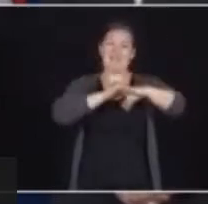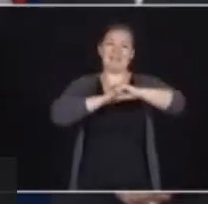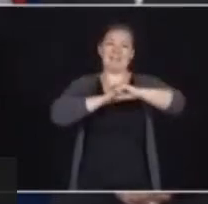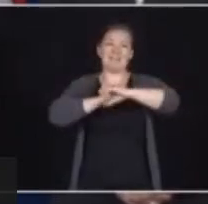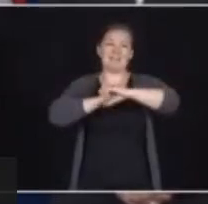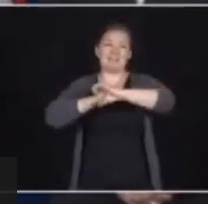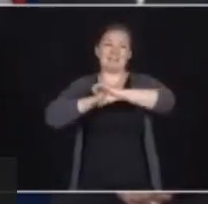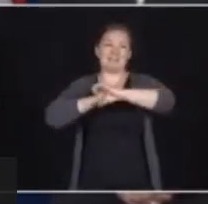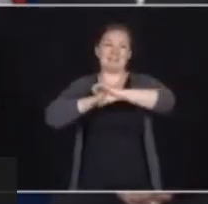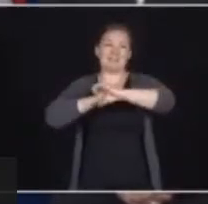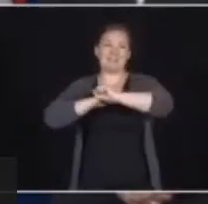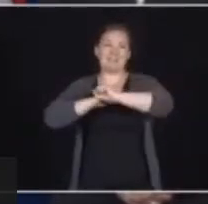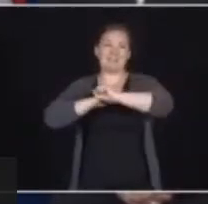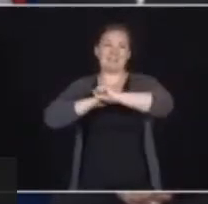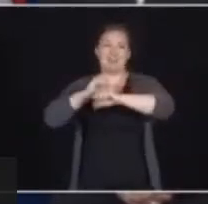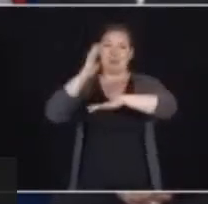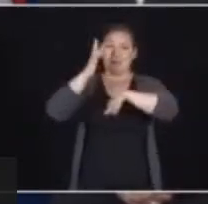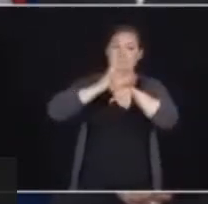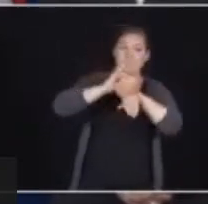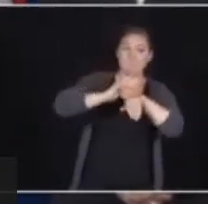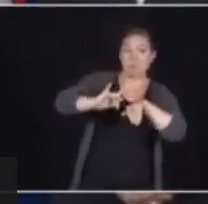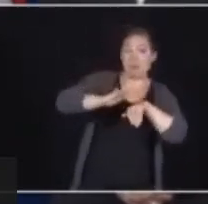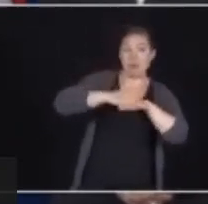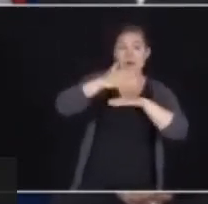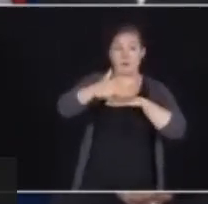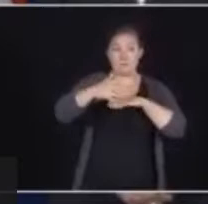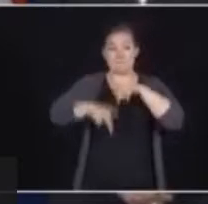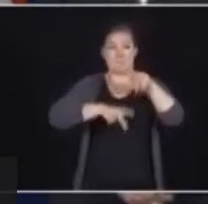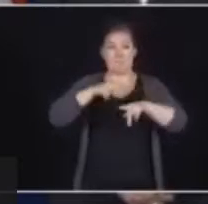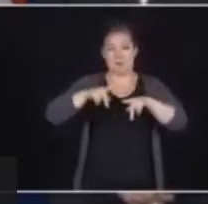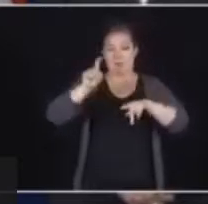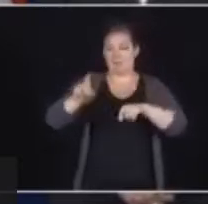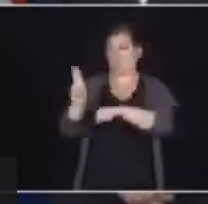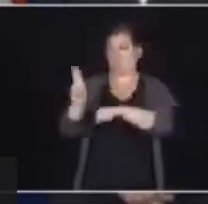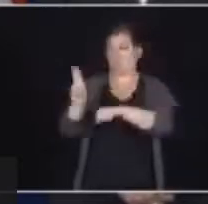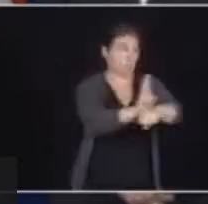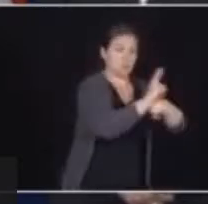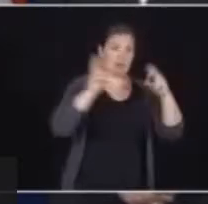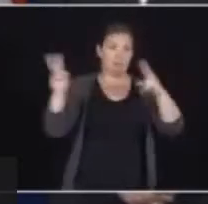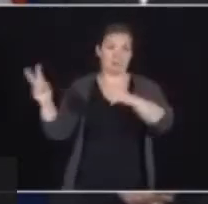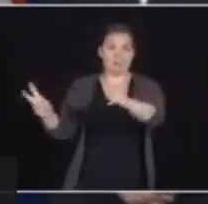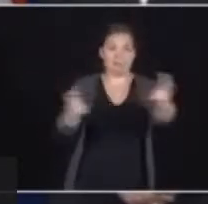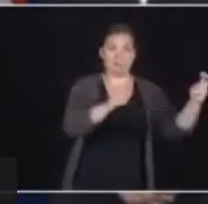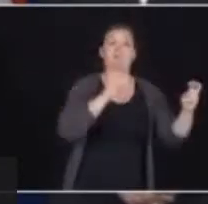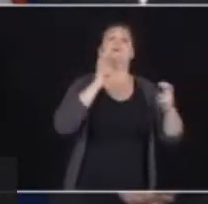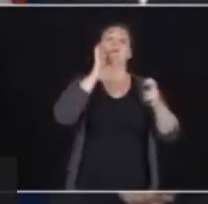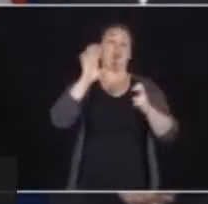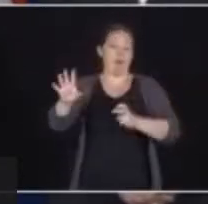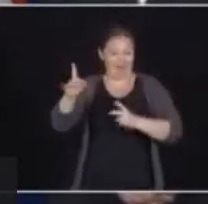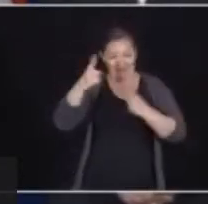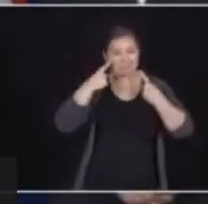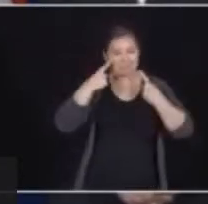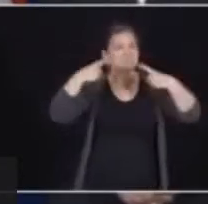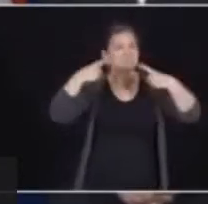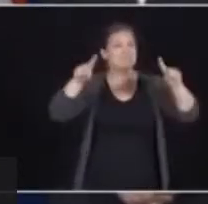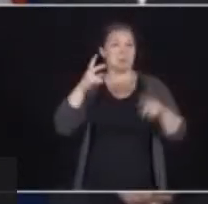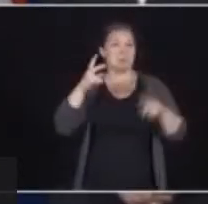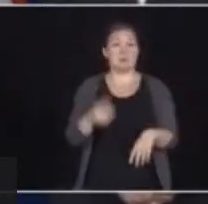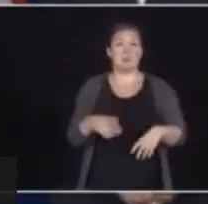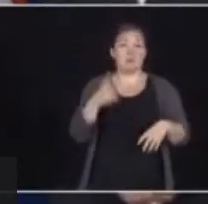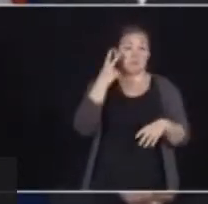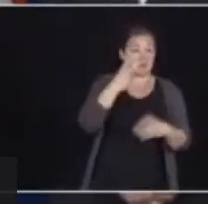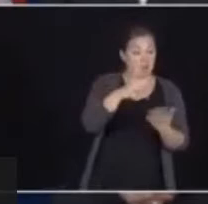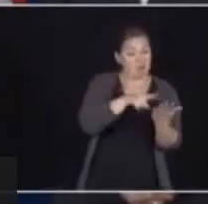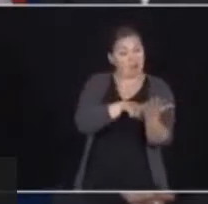large numbers of people download the app and actually use it. It's very simple. I've seen several demonstrations of it. It's